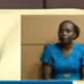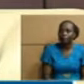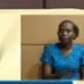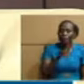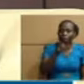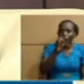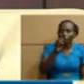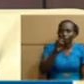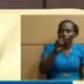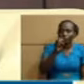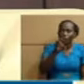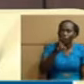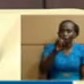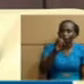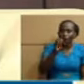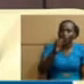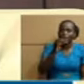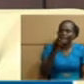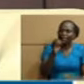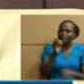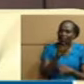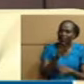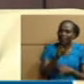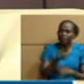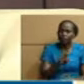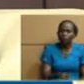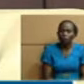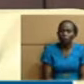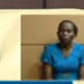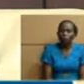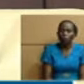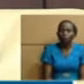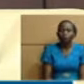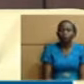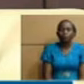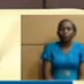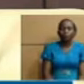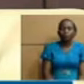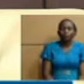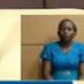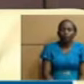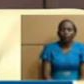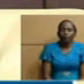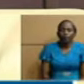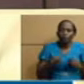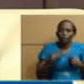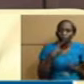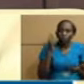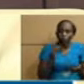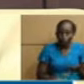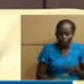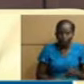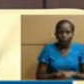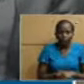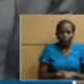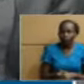Rose, I have 30 seconds for you if you're online. Okay. Yes, Charles. Yes, Rose. Charles, what I am saying is